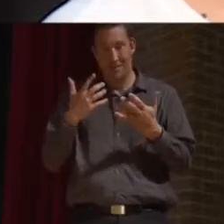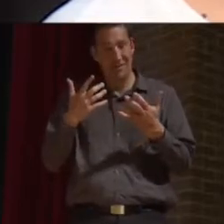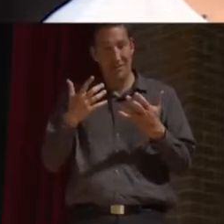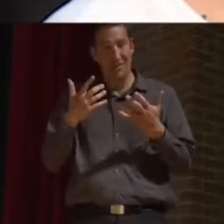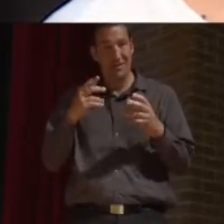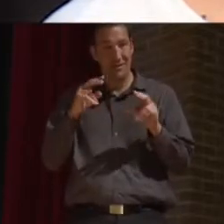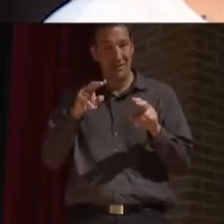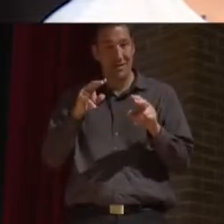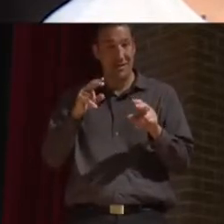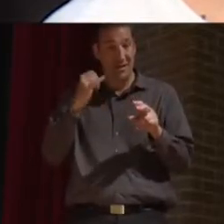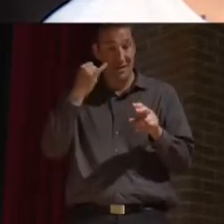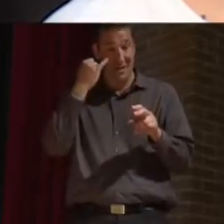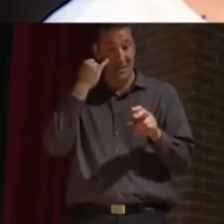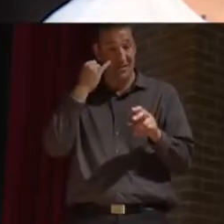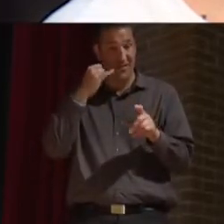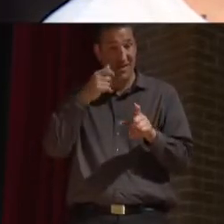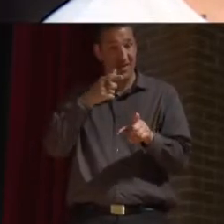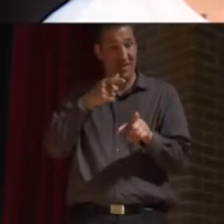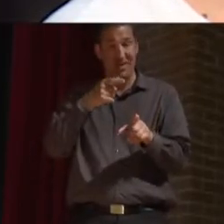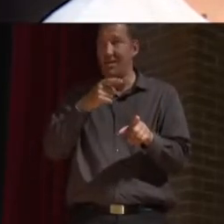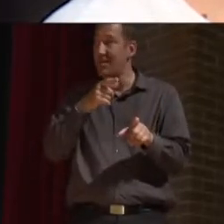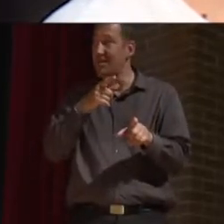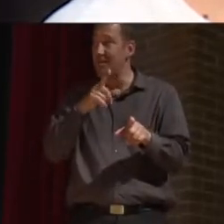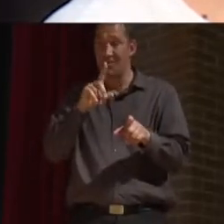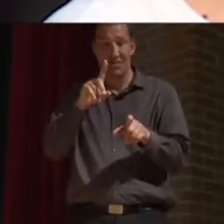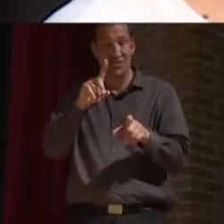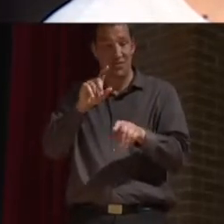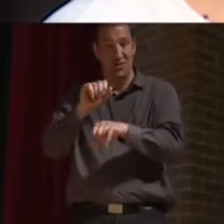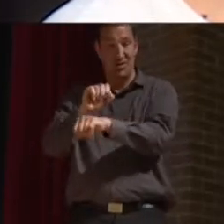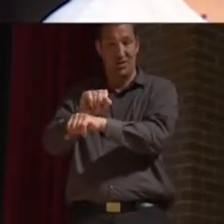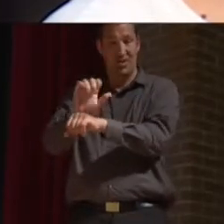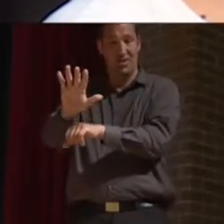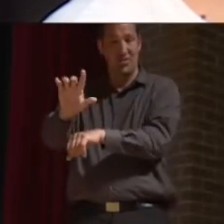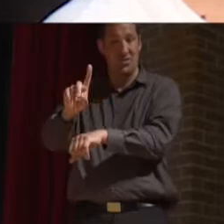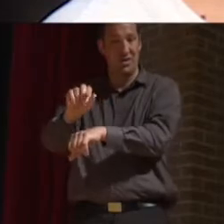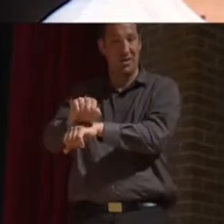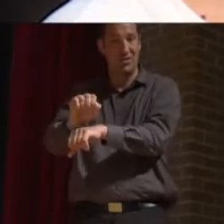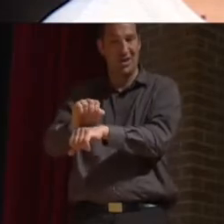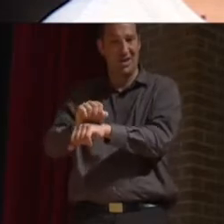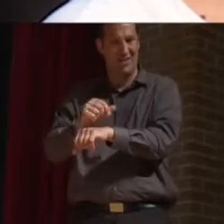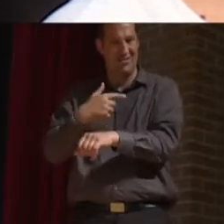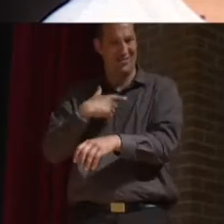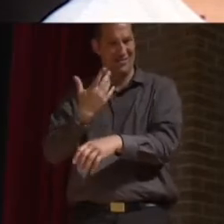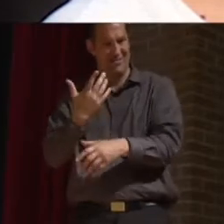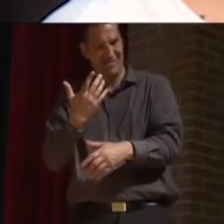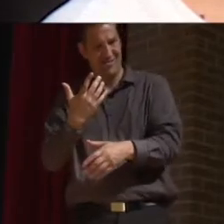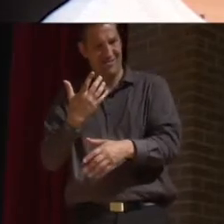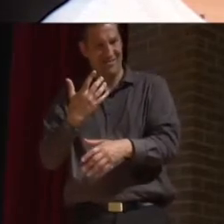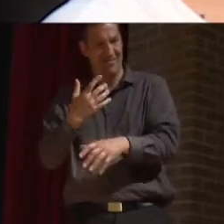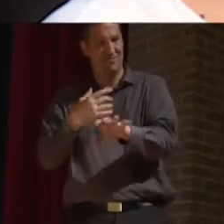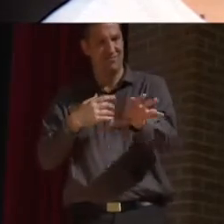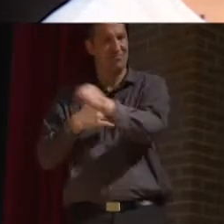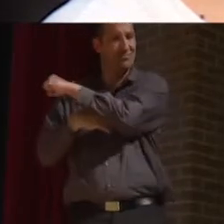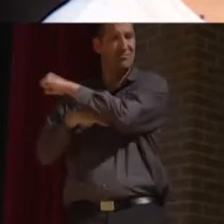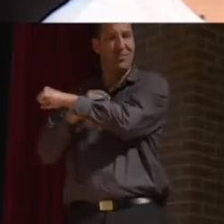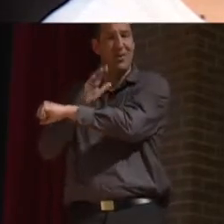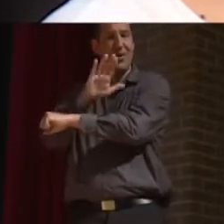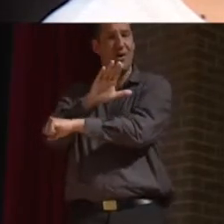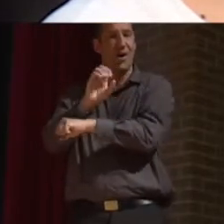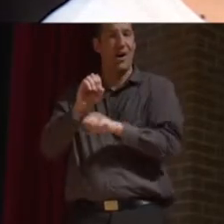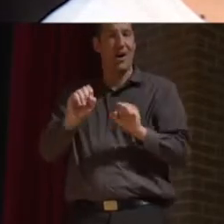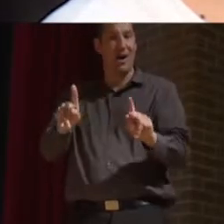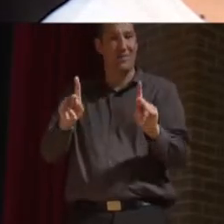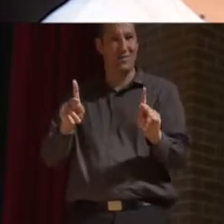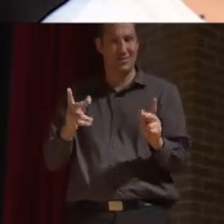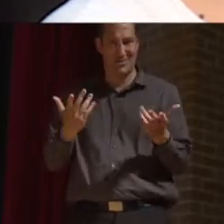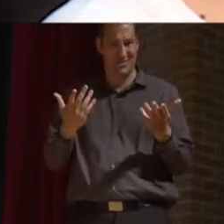than someone else doing their job. We're sabotaging that person's success. We're taking the opportunity that's